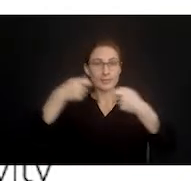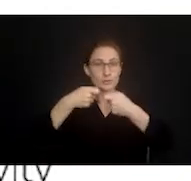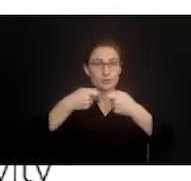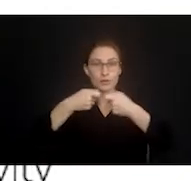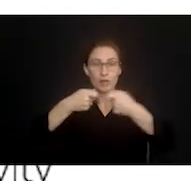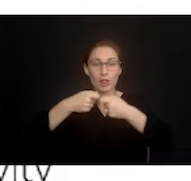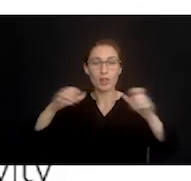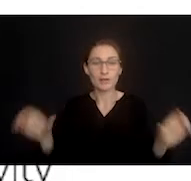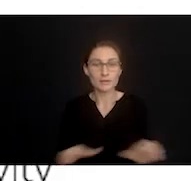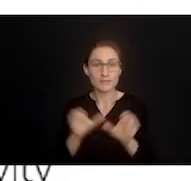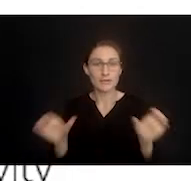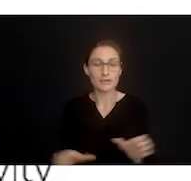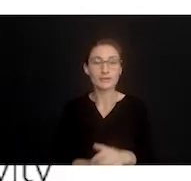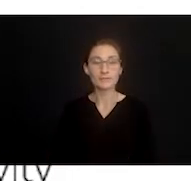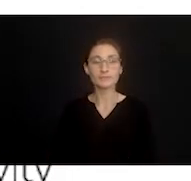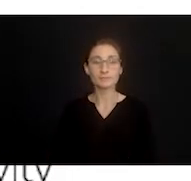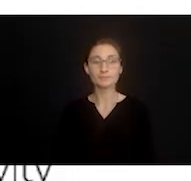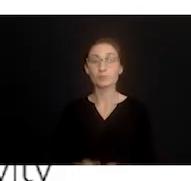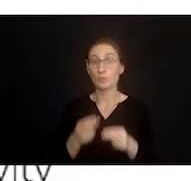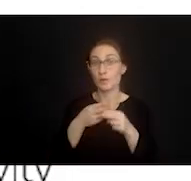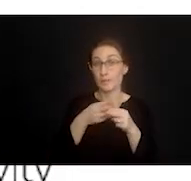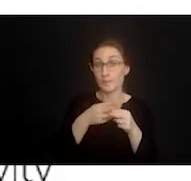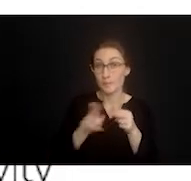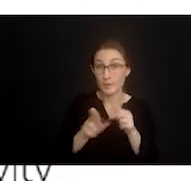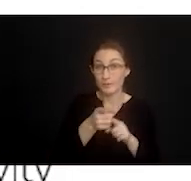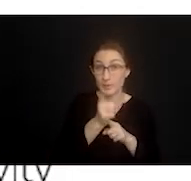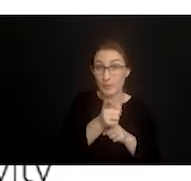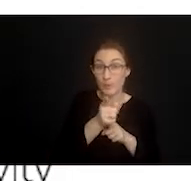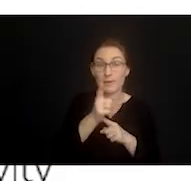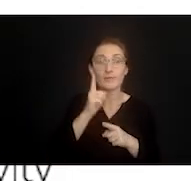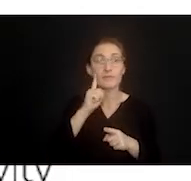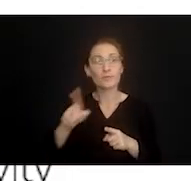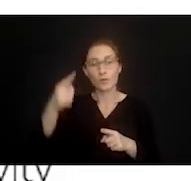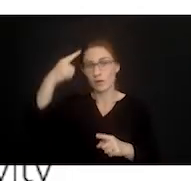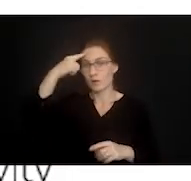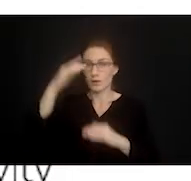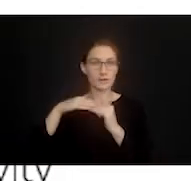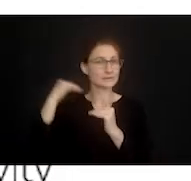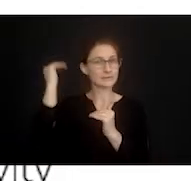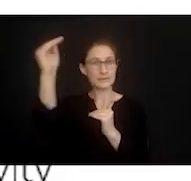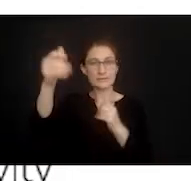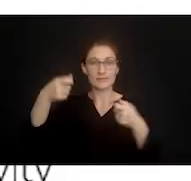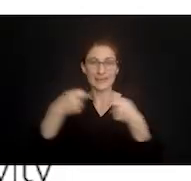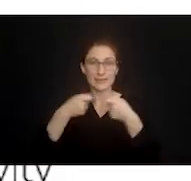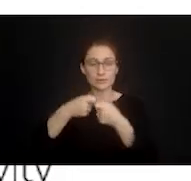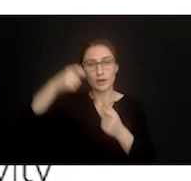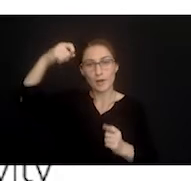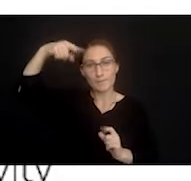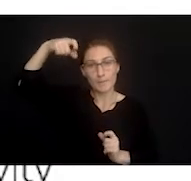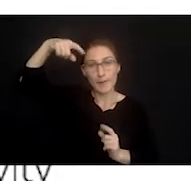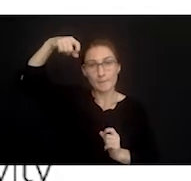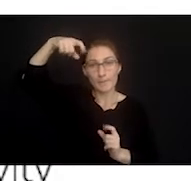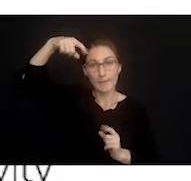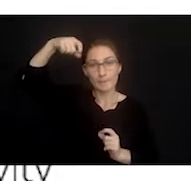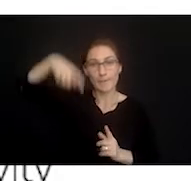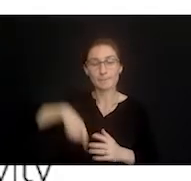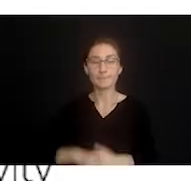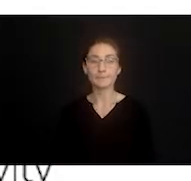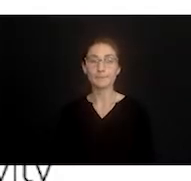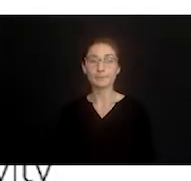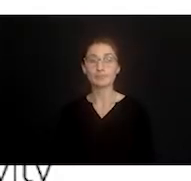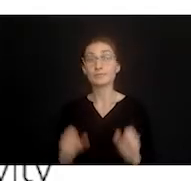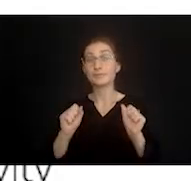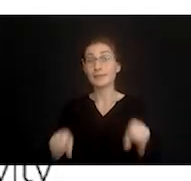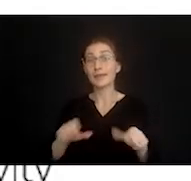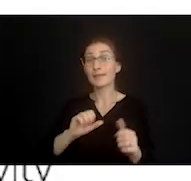in the brain. So a brief moment of excessive electrical activity in the brain. And it may affect one or more of the following. It